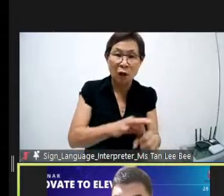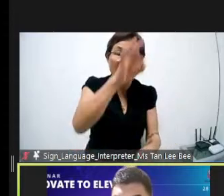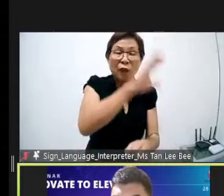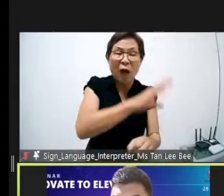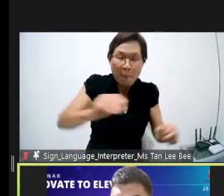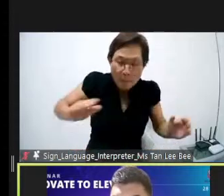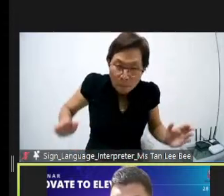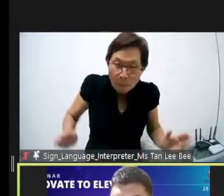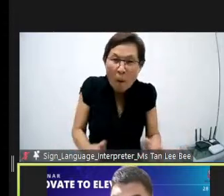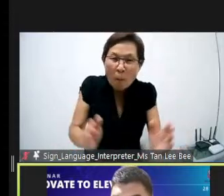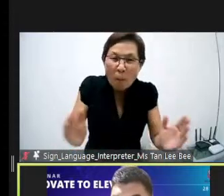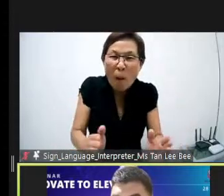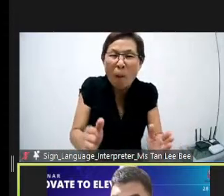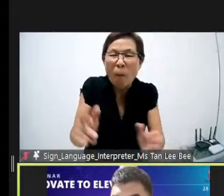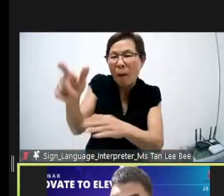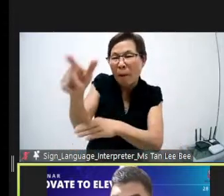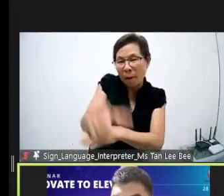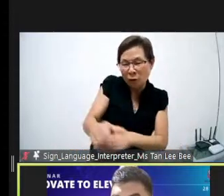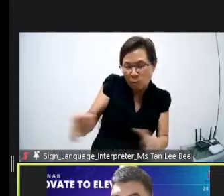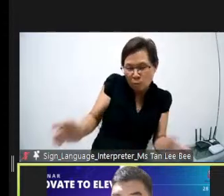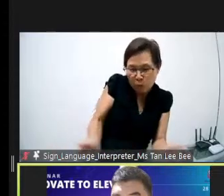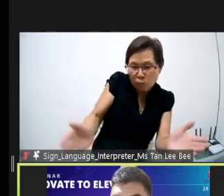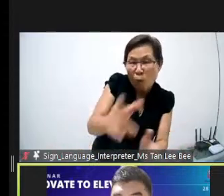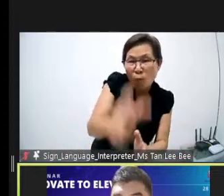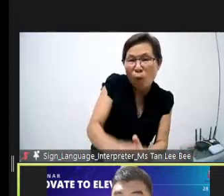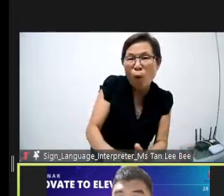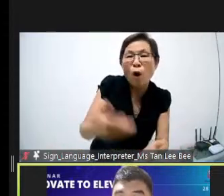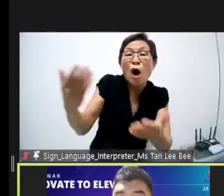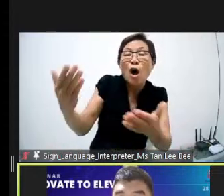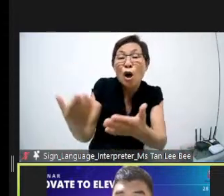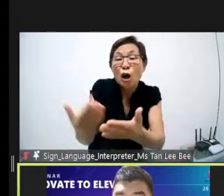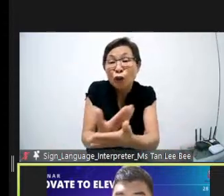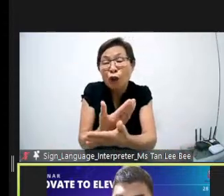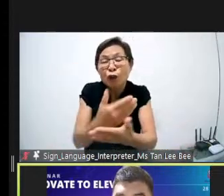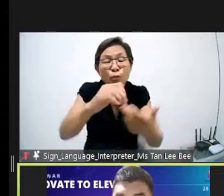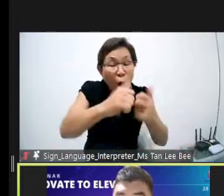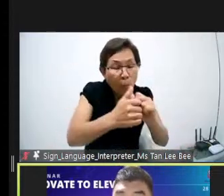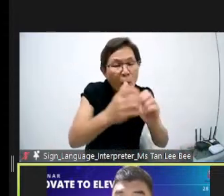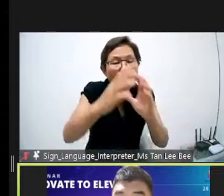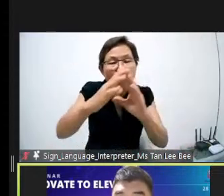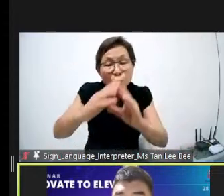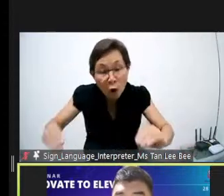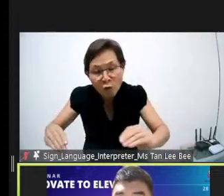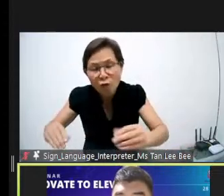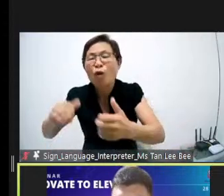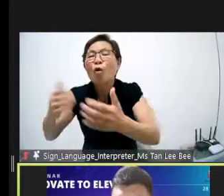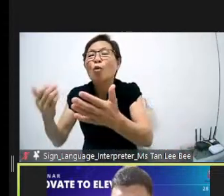inspires and motivates a person to create new solutions to problems. M,